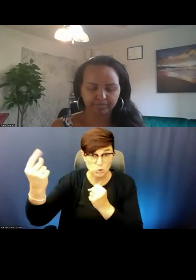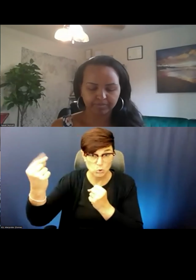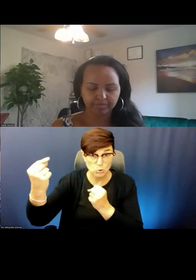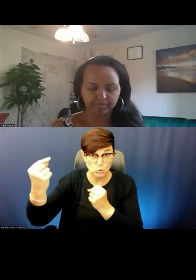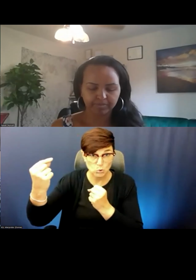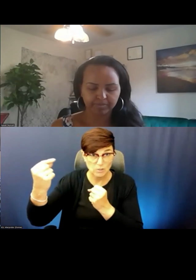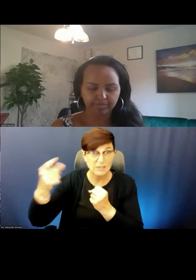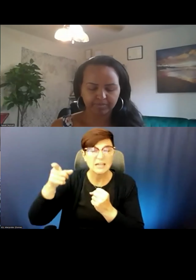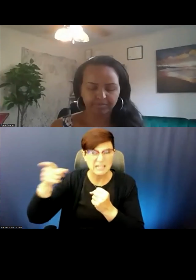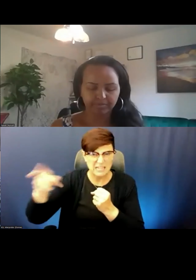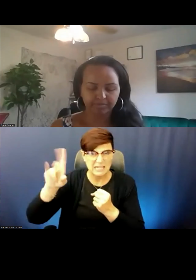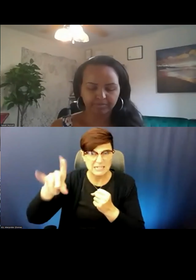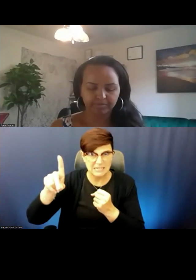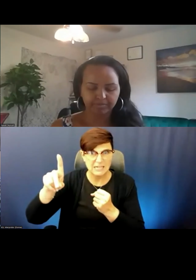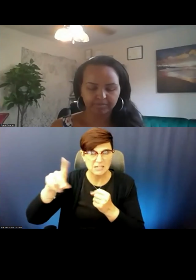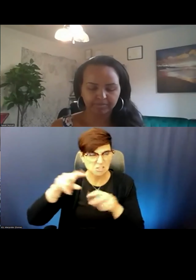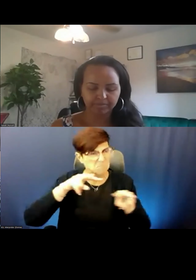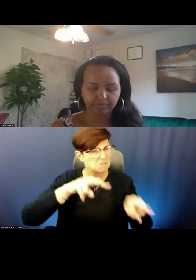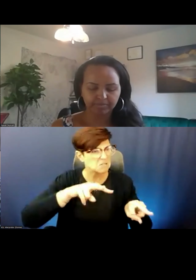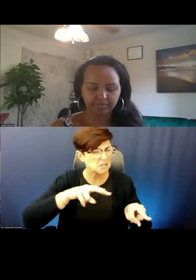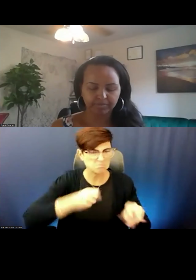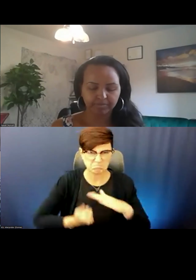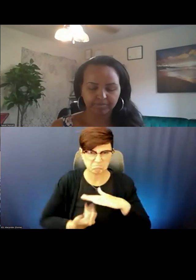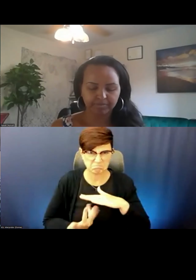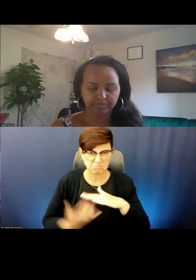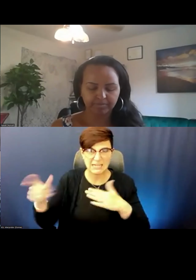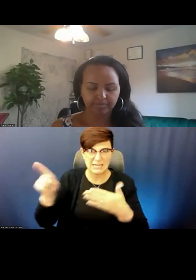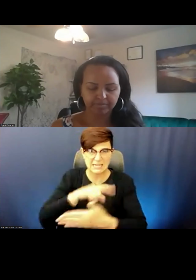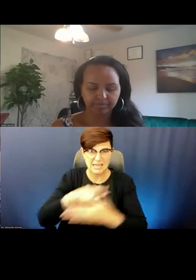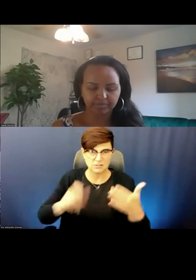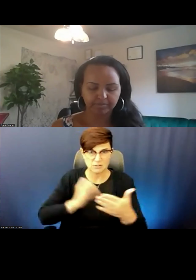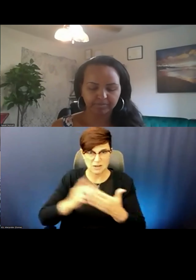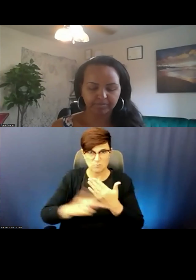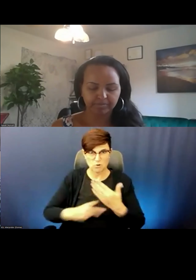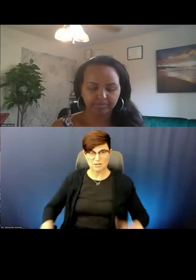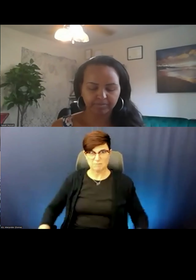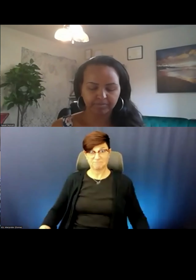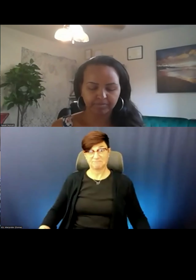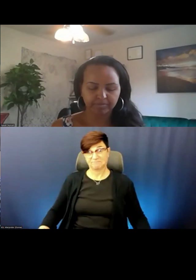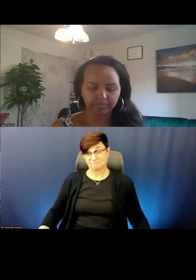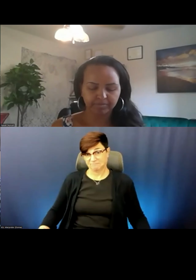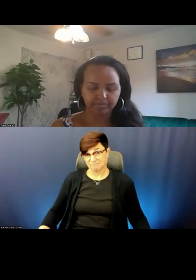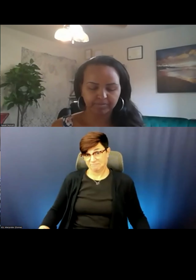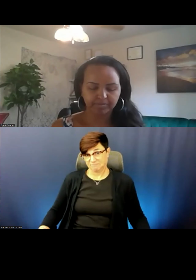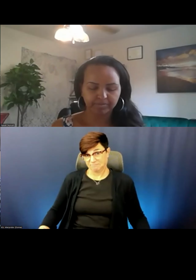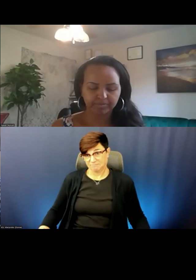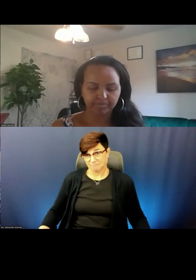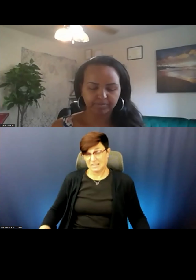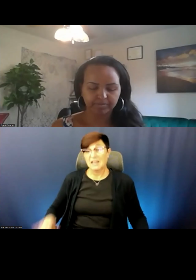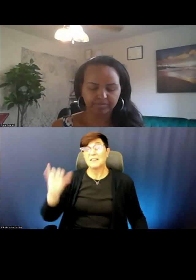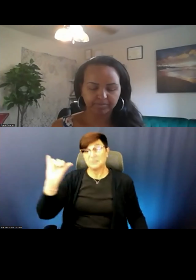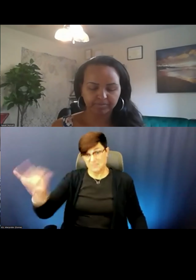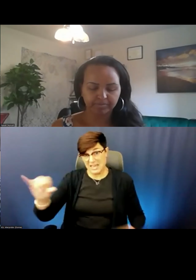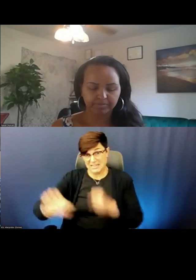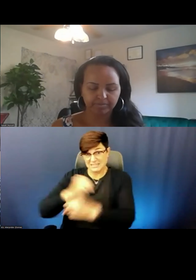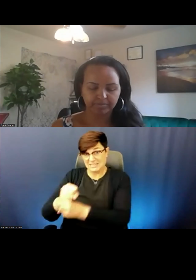program. So it's not great. It's not the absolute worst I've ever seen. So